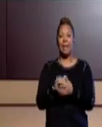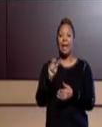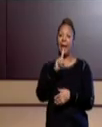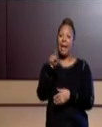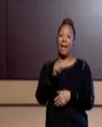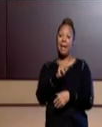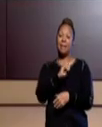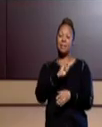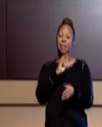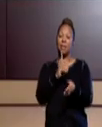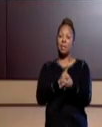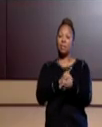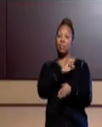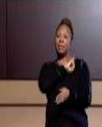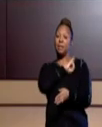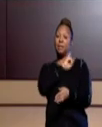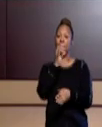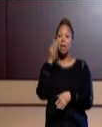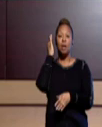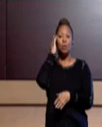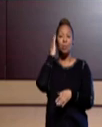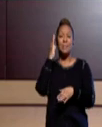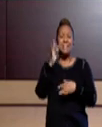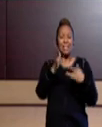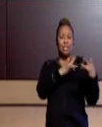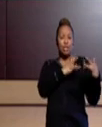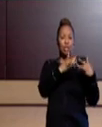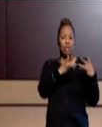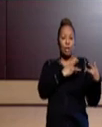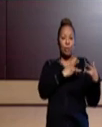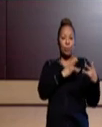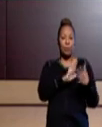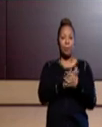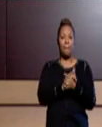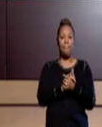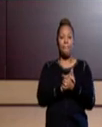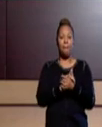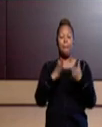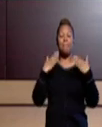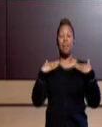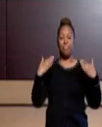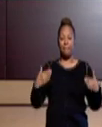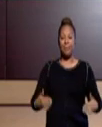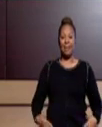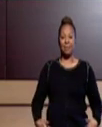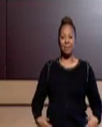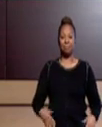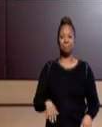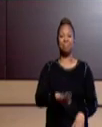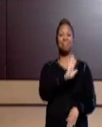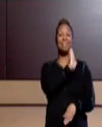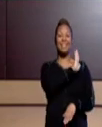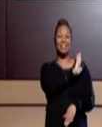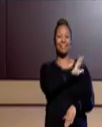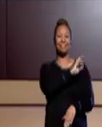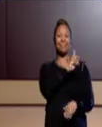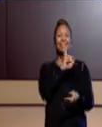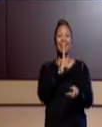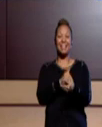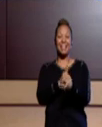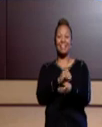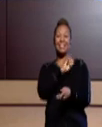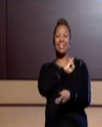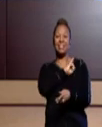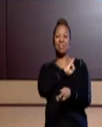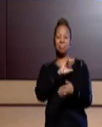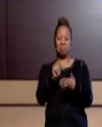Ian to come because if anyone that I know that is concerned about the body is Dr. Ian. He